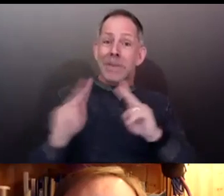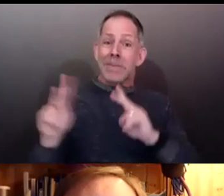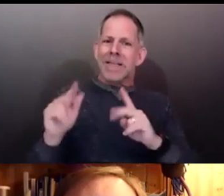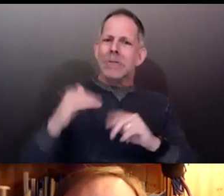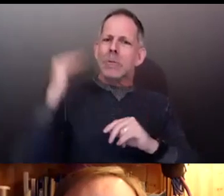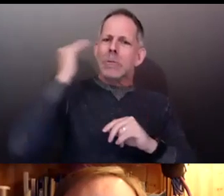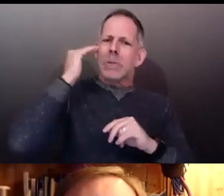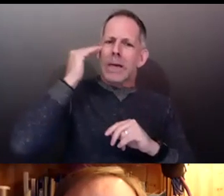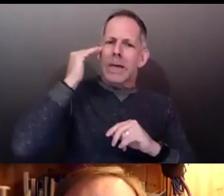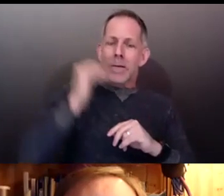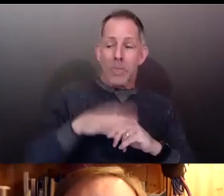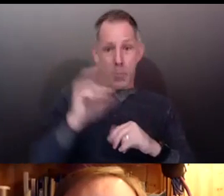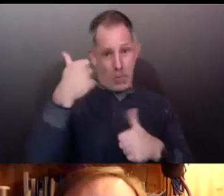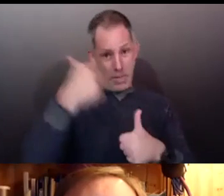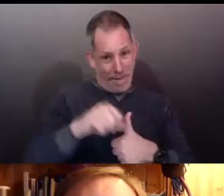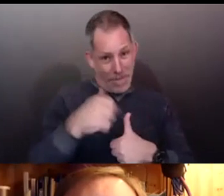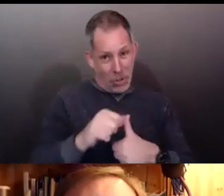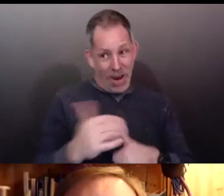bed capacity,